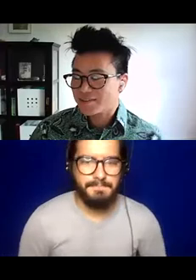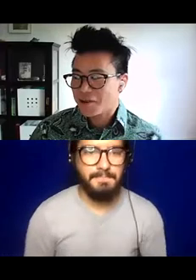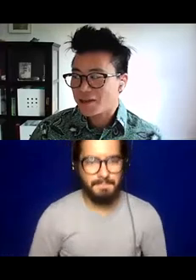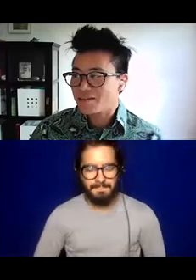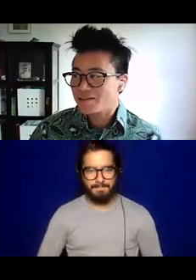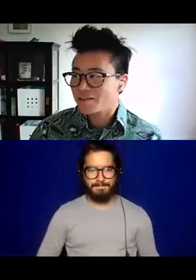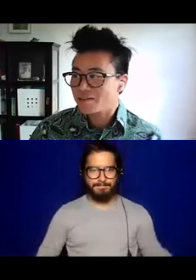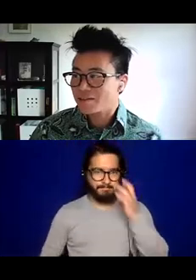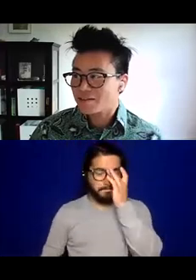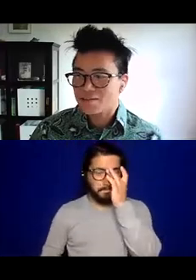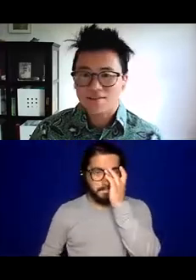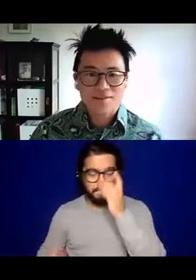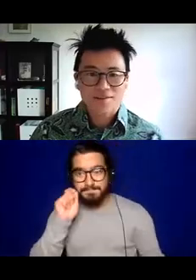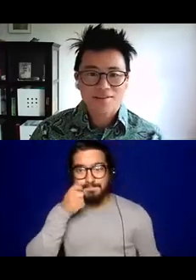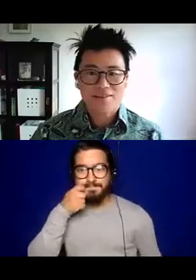Great.